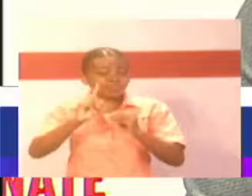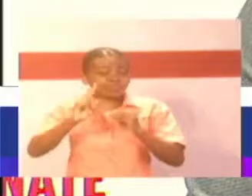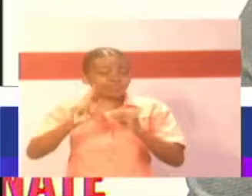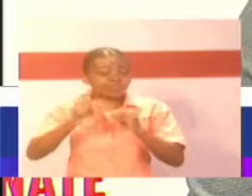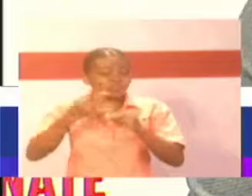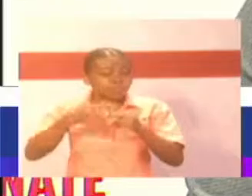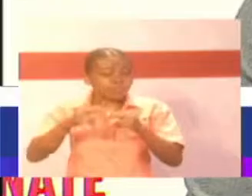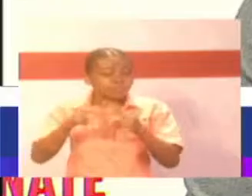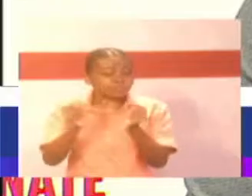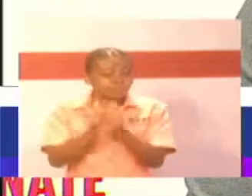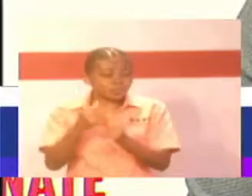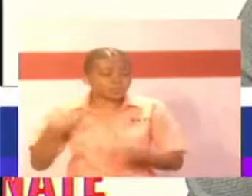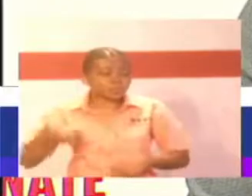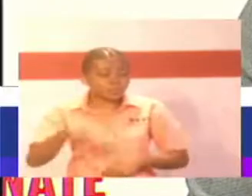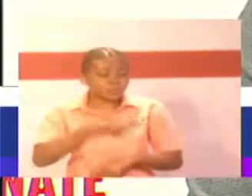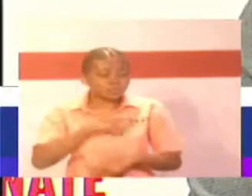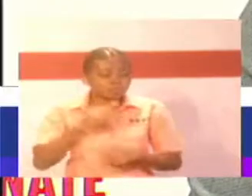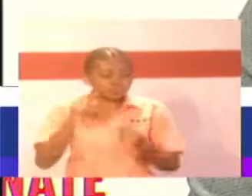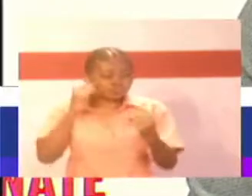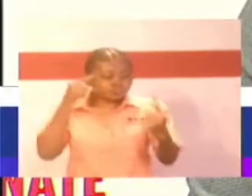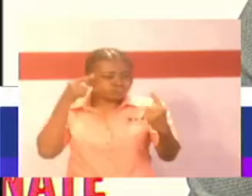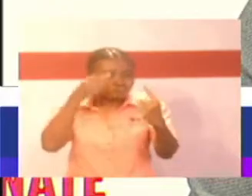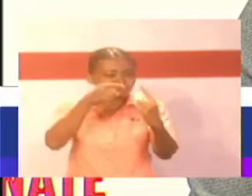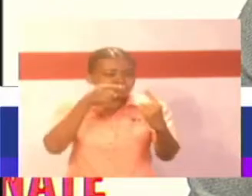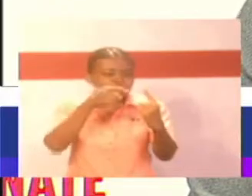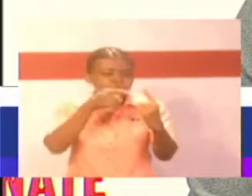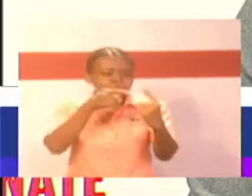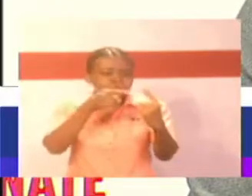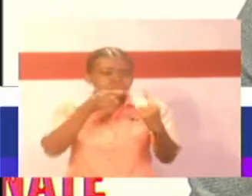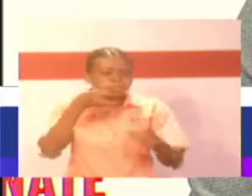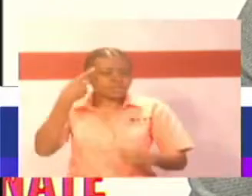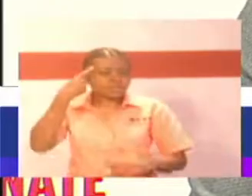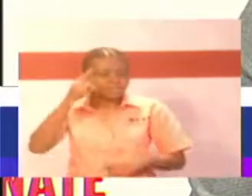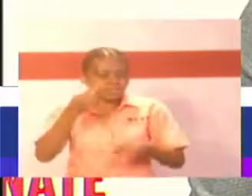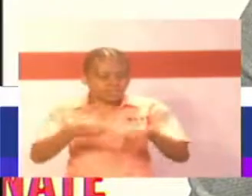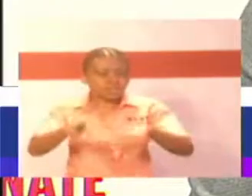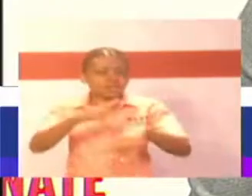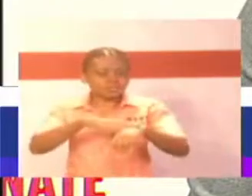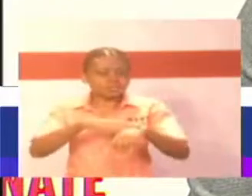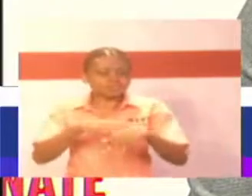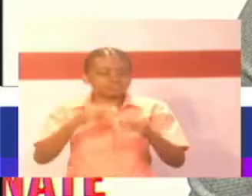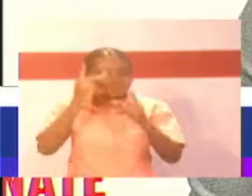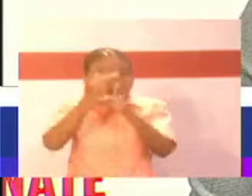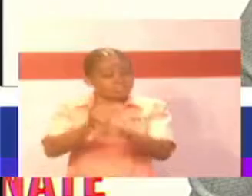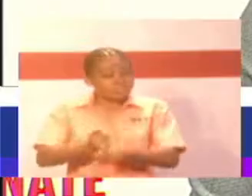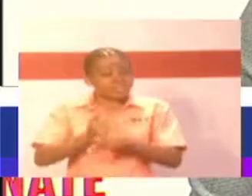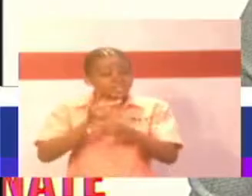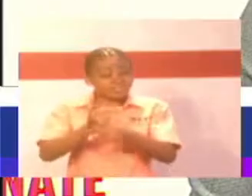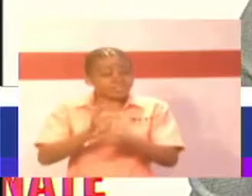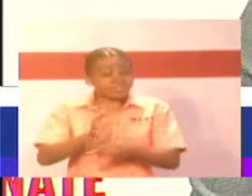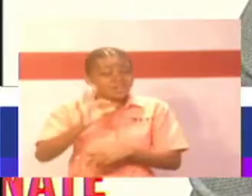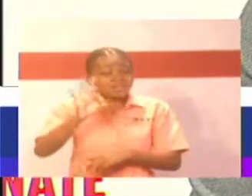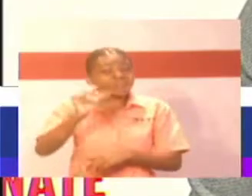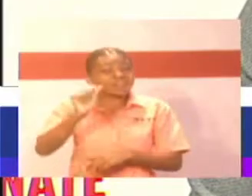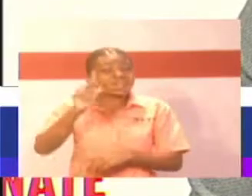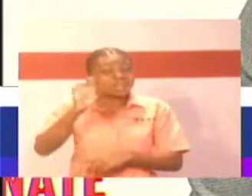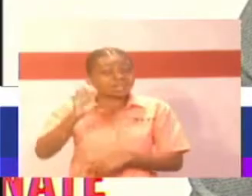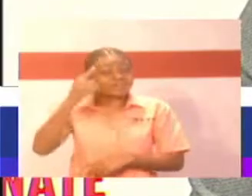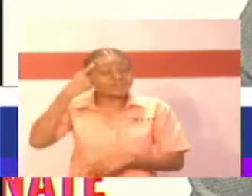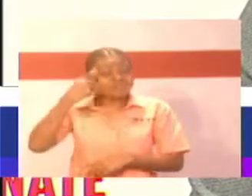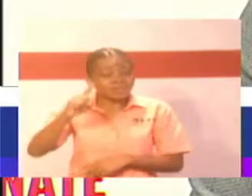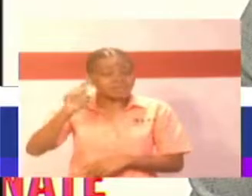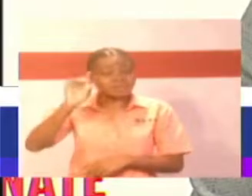upcoming initiative as part of the National Care Fair, which is taking place on the 29th and 30th of